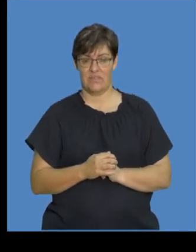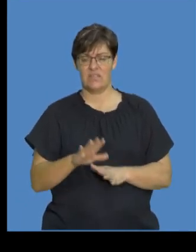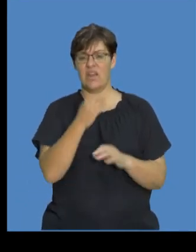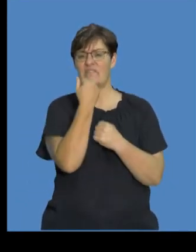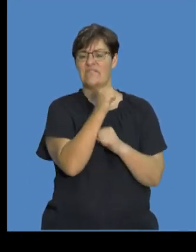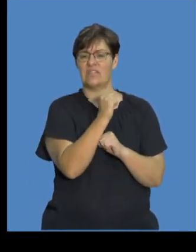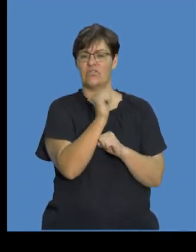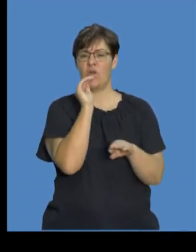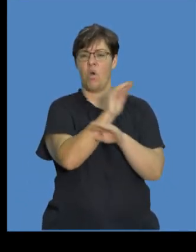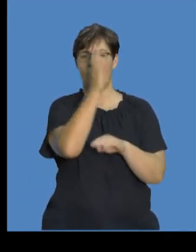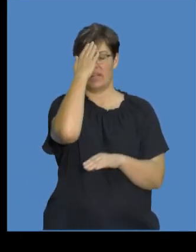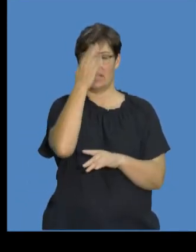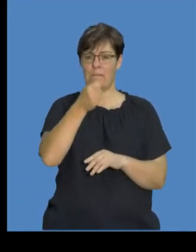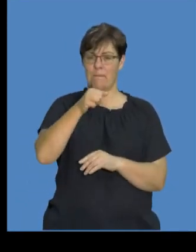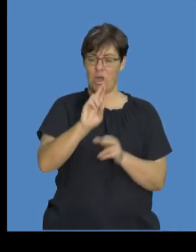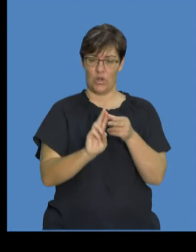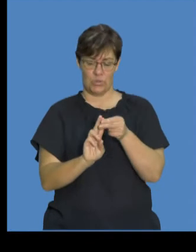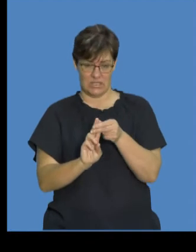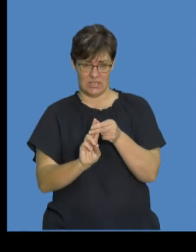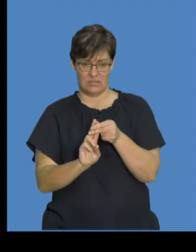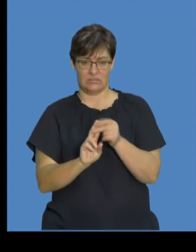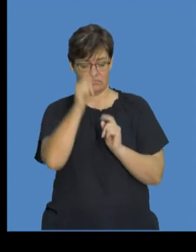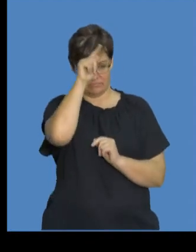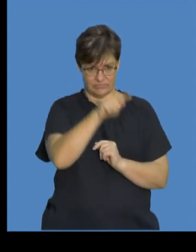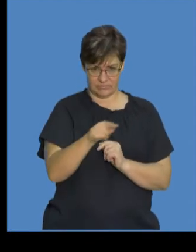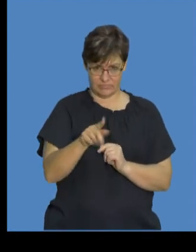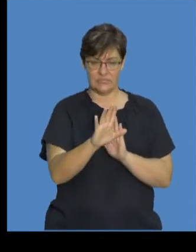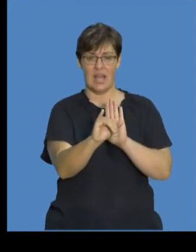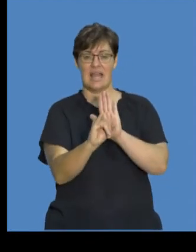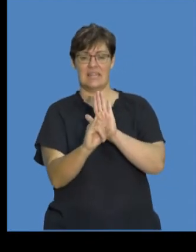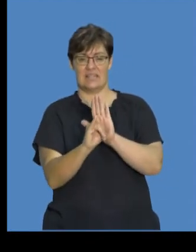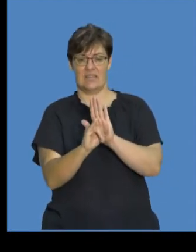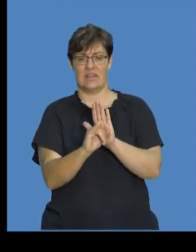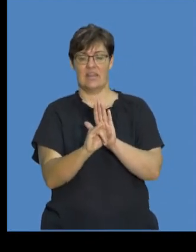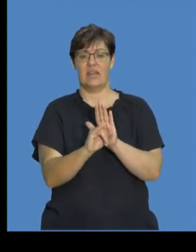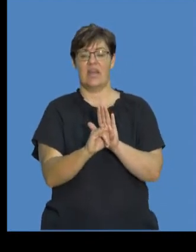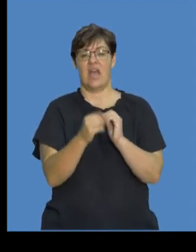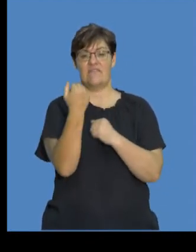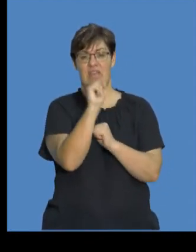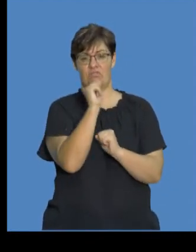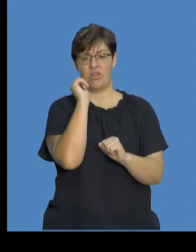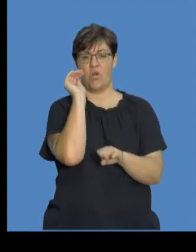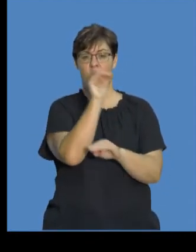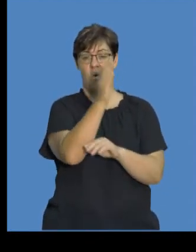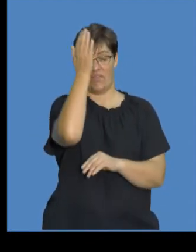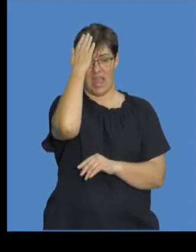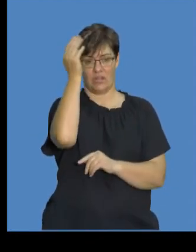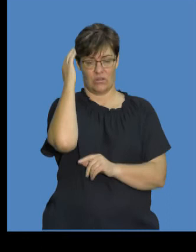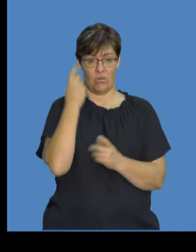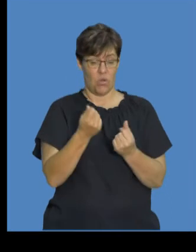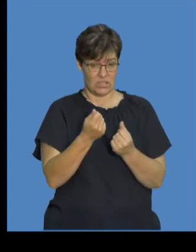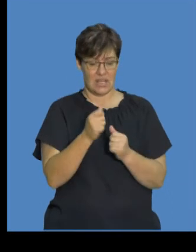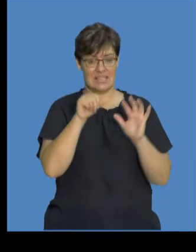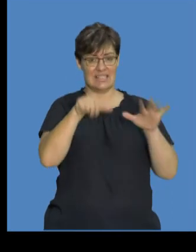If you look at your factory overhead cost per unit, immediately we go, identify our factory overheads cost, which